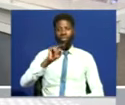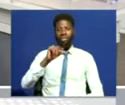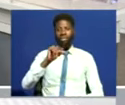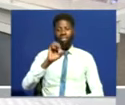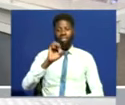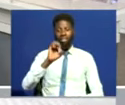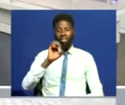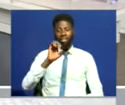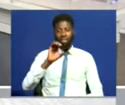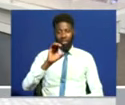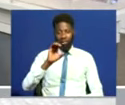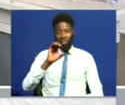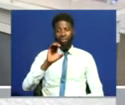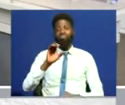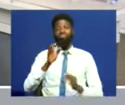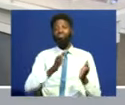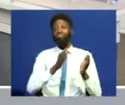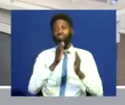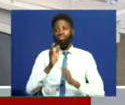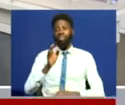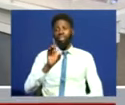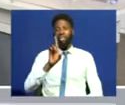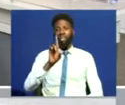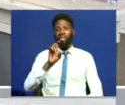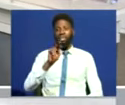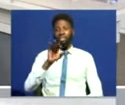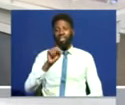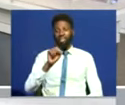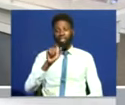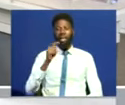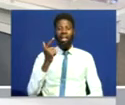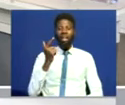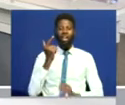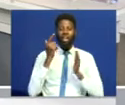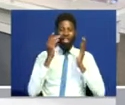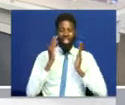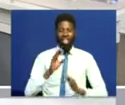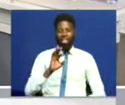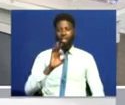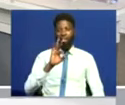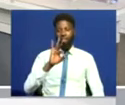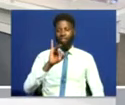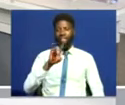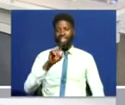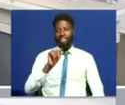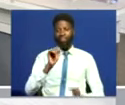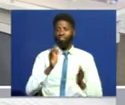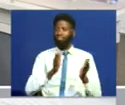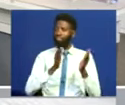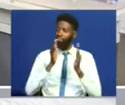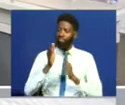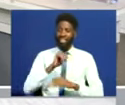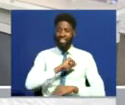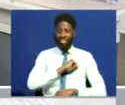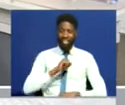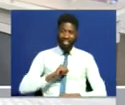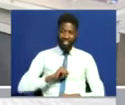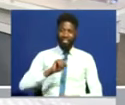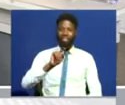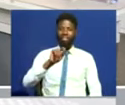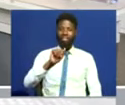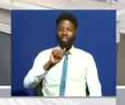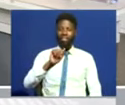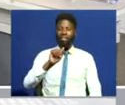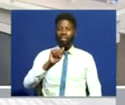which is NGEC. Also, we have Dennis Otieno, a senior legal counsel of FIDA Kenya, Senator Tabitha Mutinda,